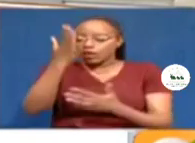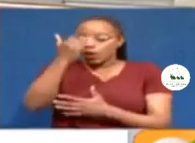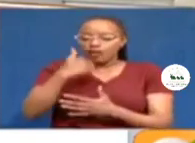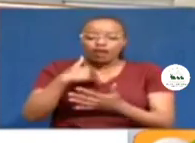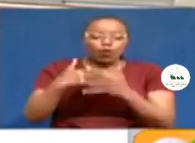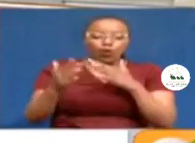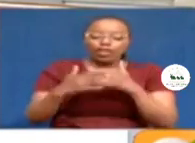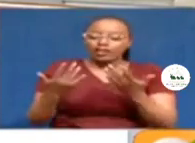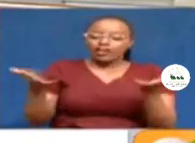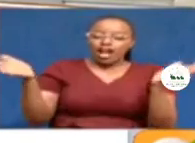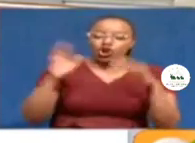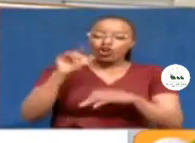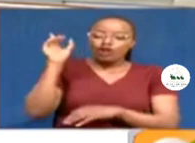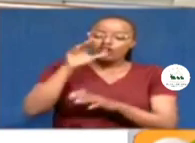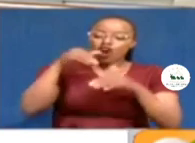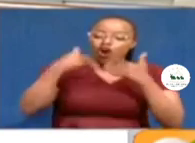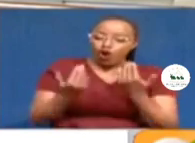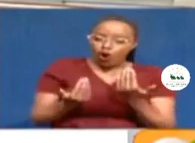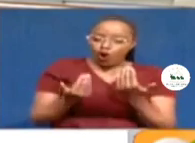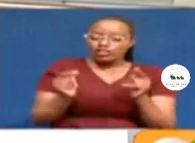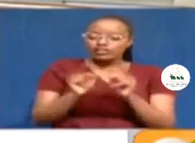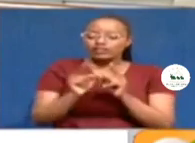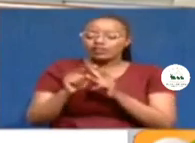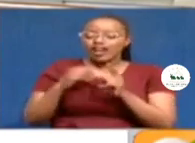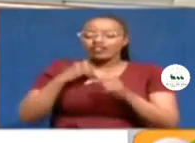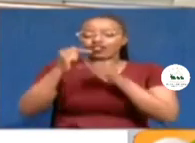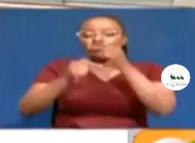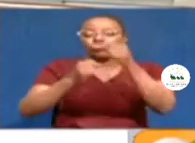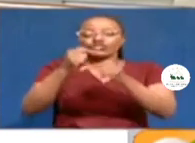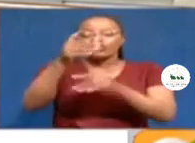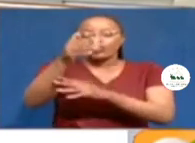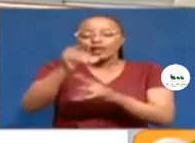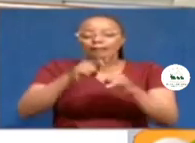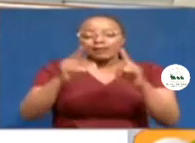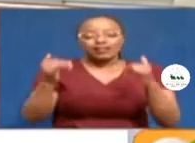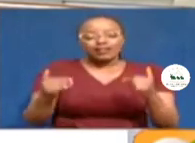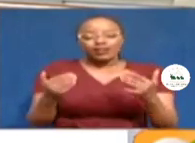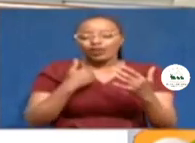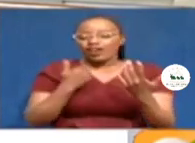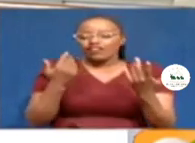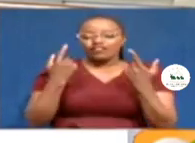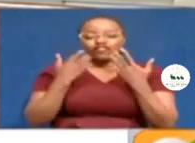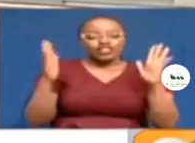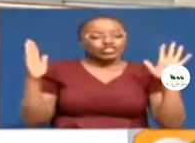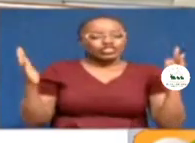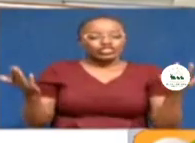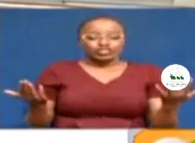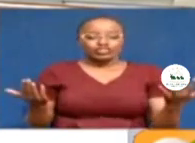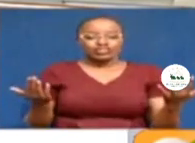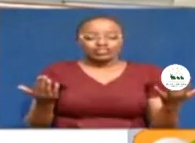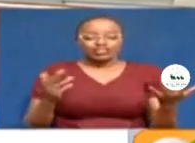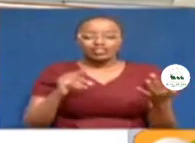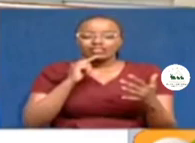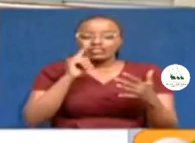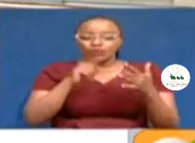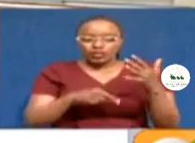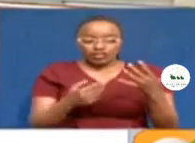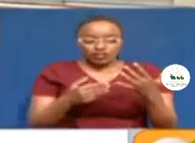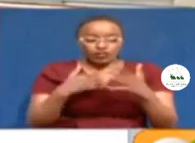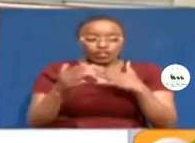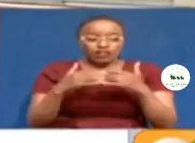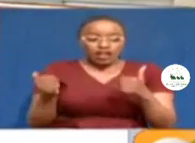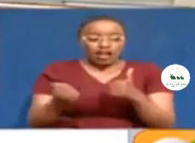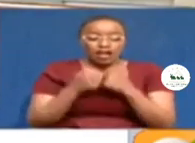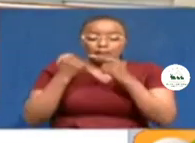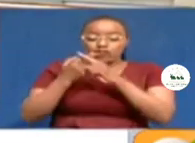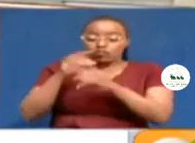has sunk or it is still floating. It is shipwrecked. And all that